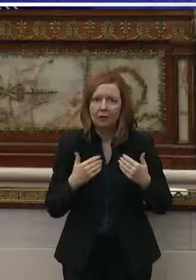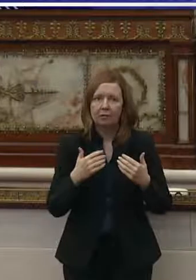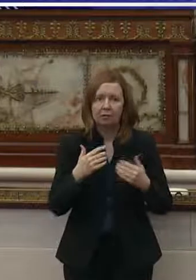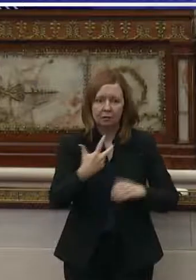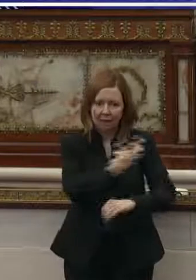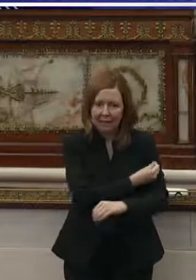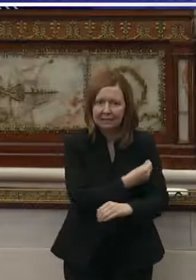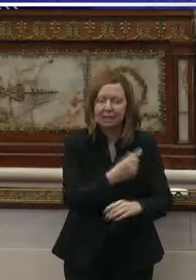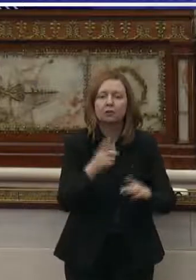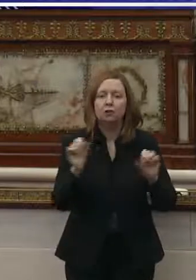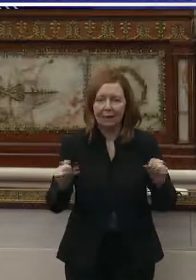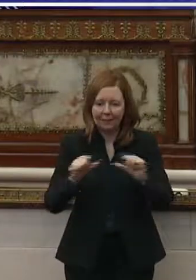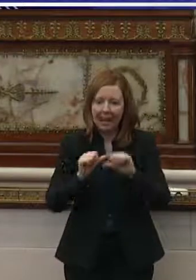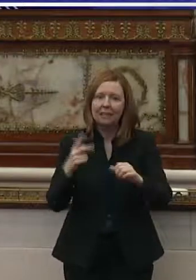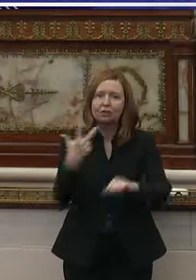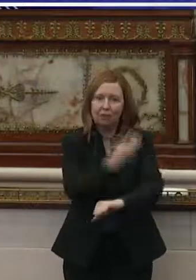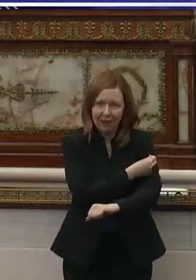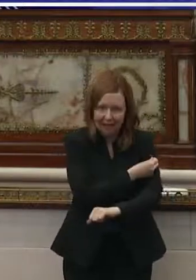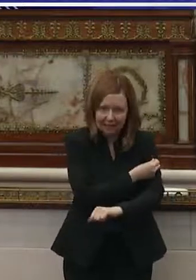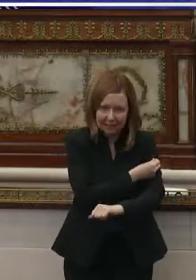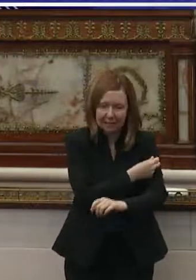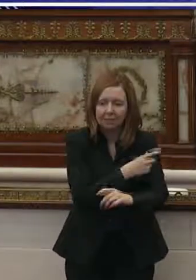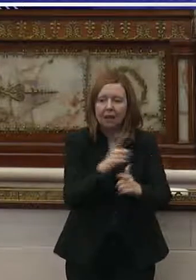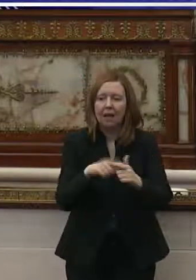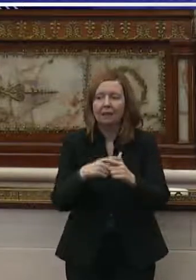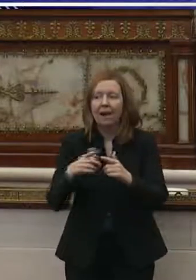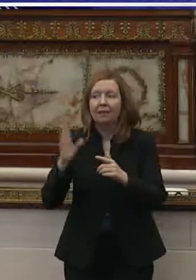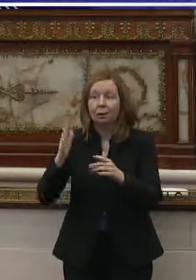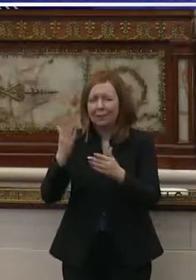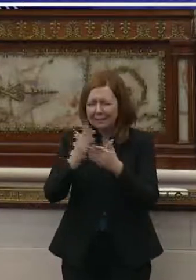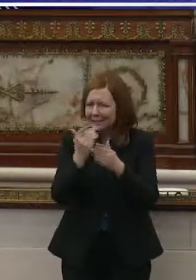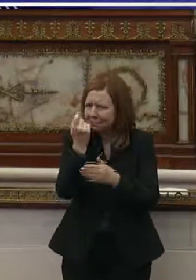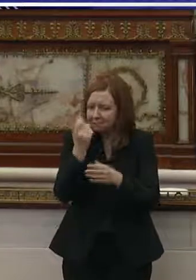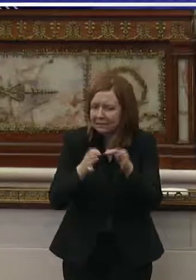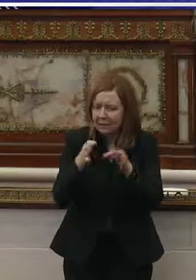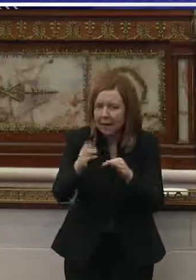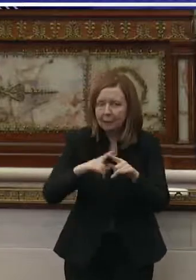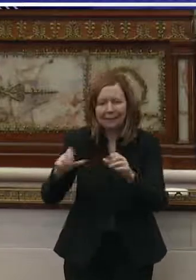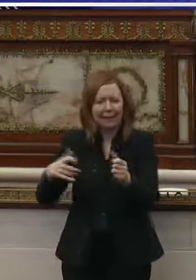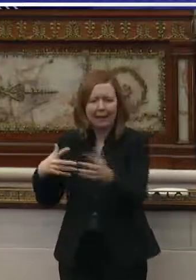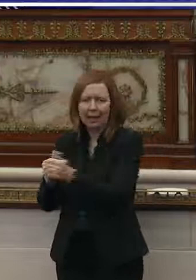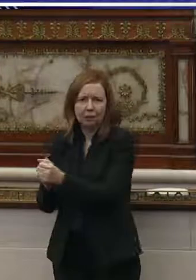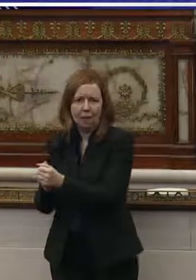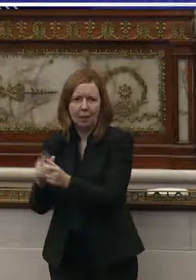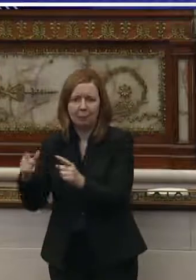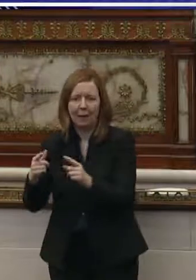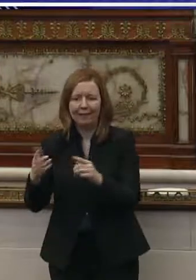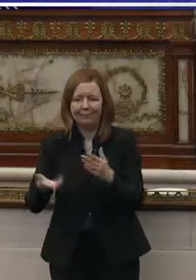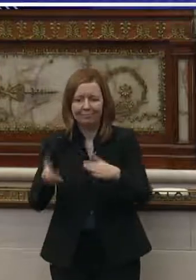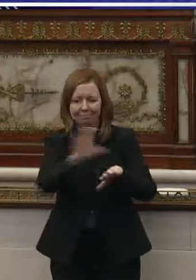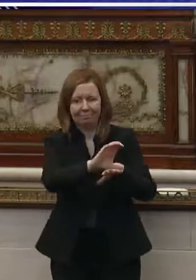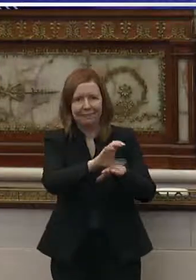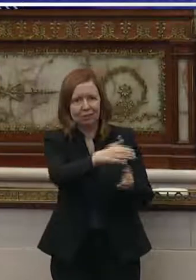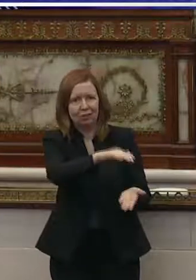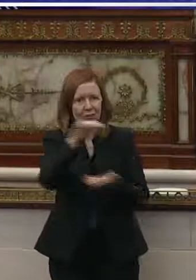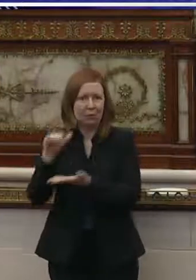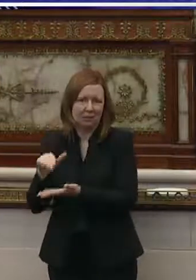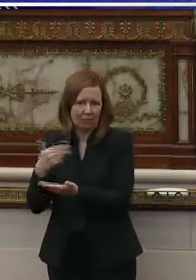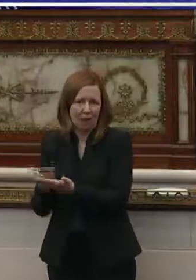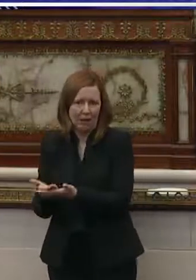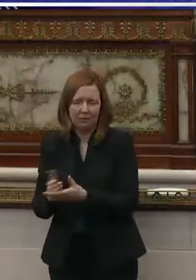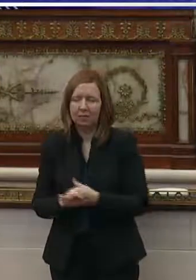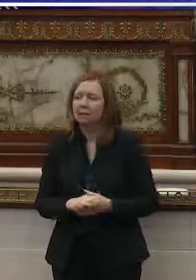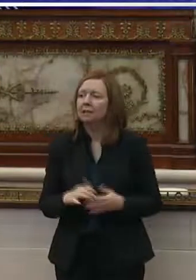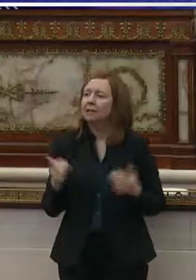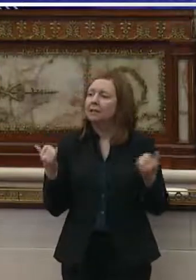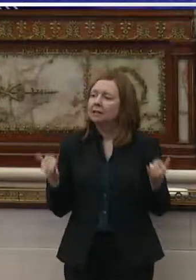can continue to vaccinate, and then there'll just be a delay, but then they'll be able to catch up when the additional doses come in.